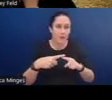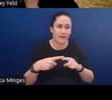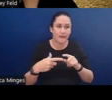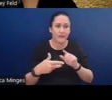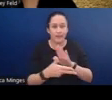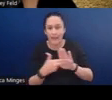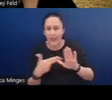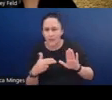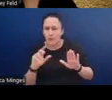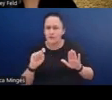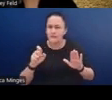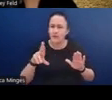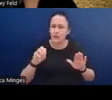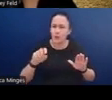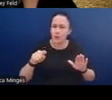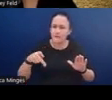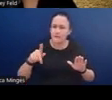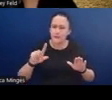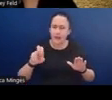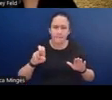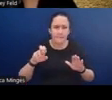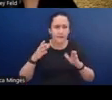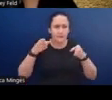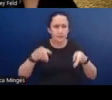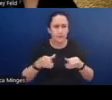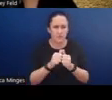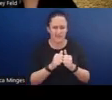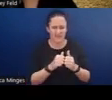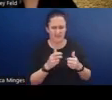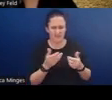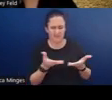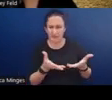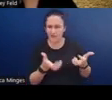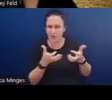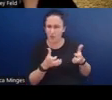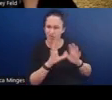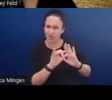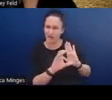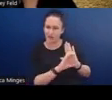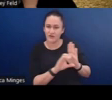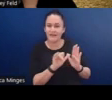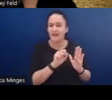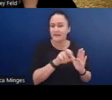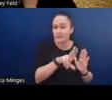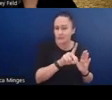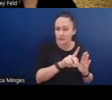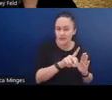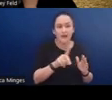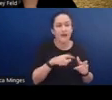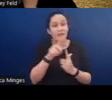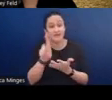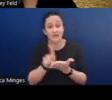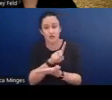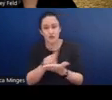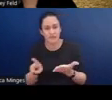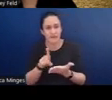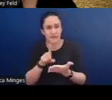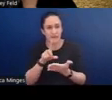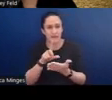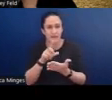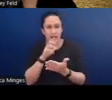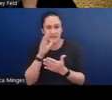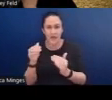person as with an undesirable characteristic, such as having a substance use disorder. And then discrimination is unjust